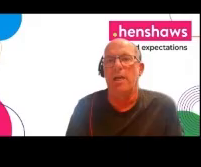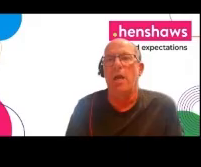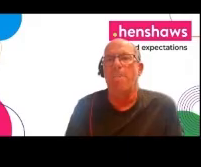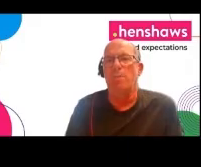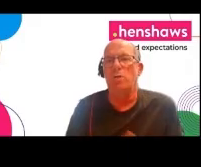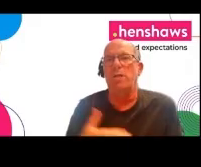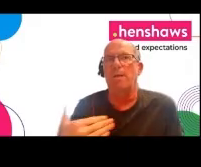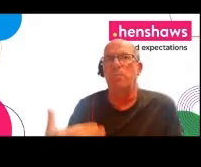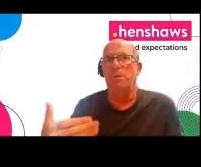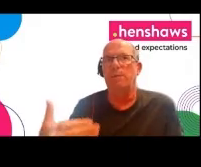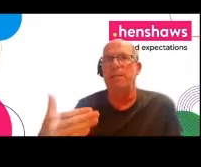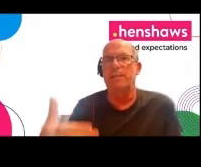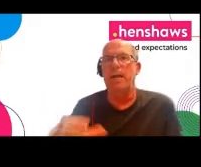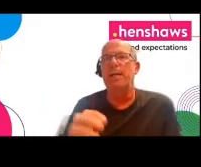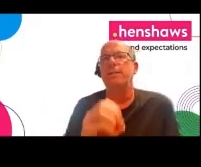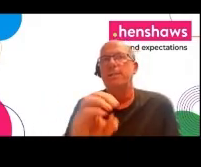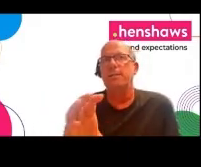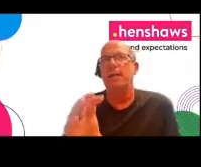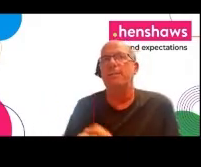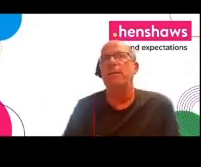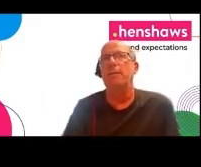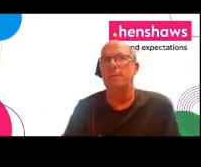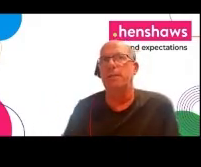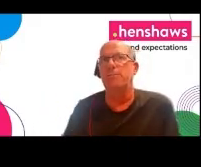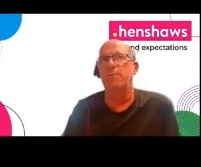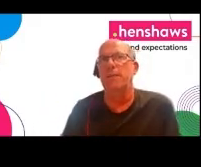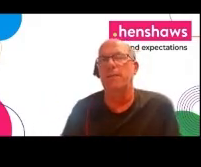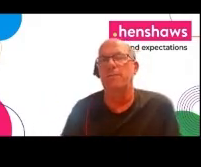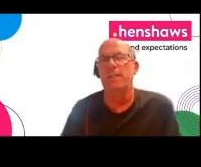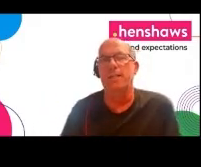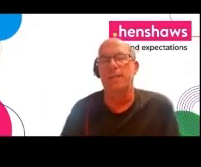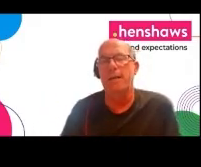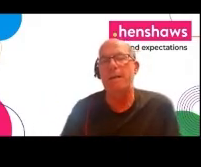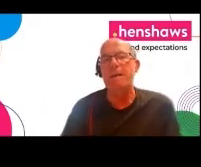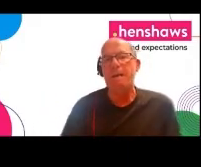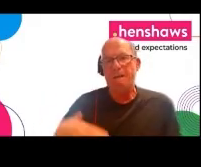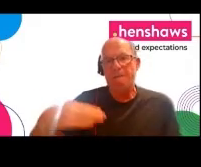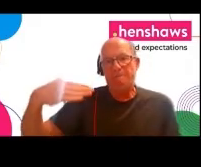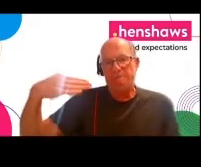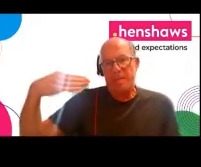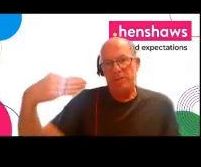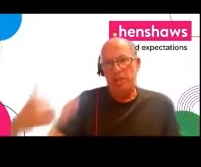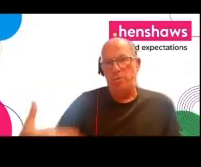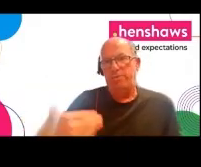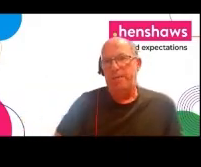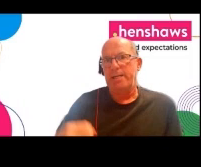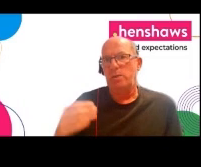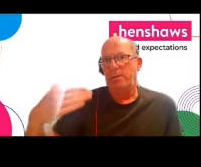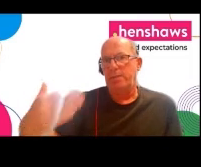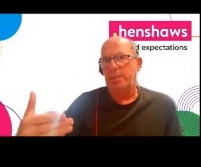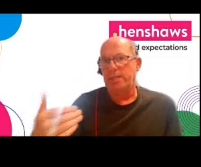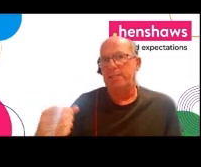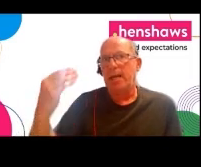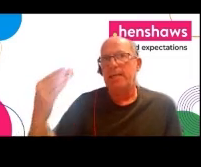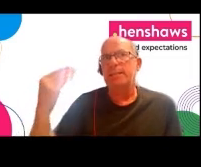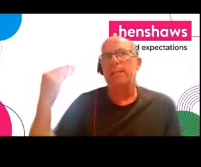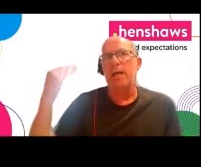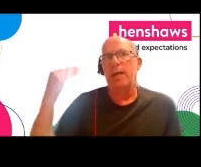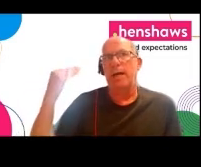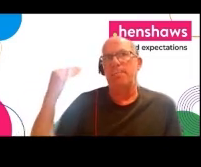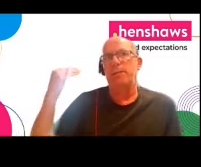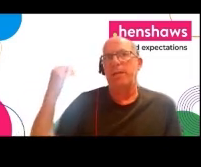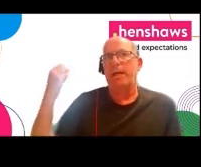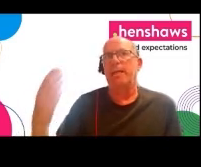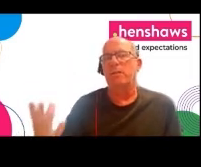a screen. Most apps will be designed to take the maximum size of text. The only thing is, with the text